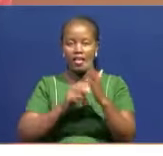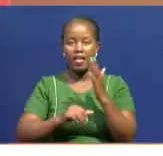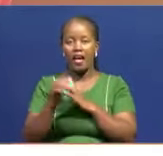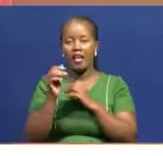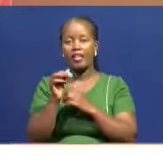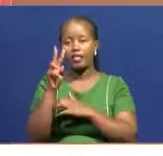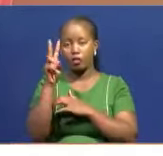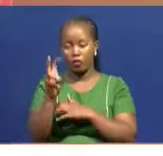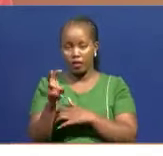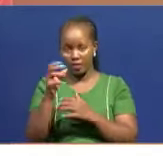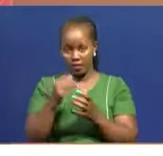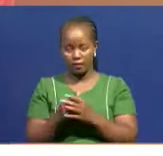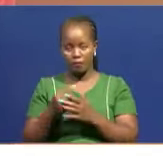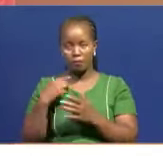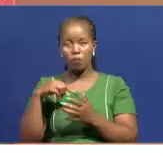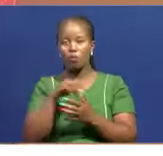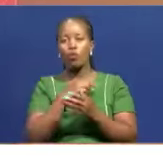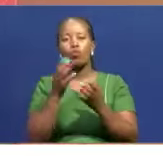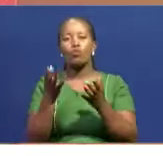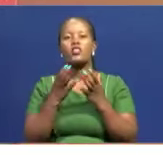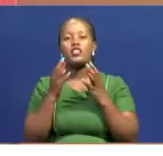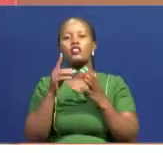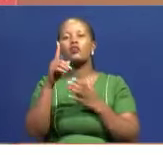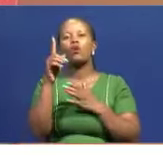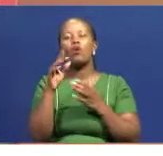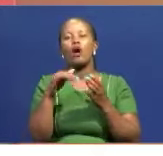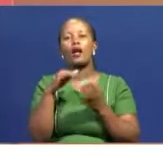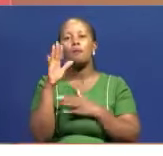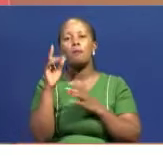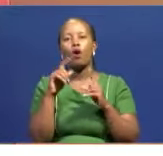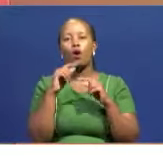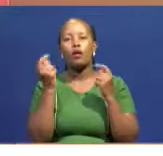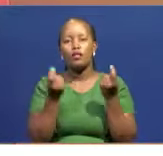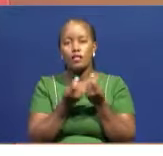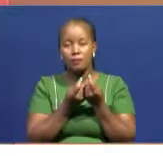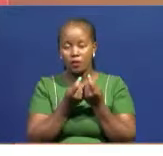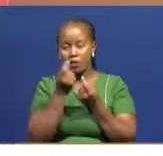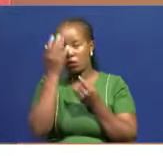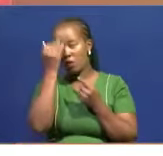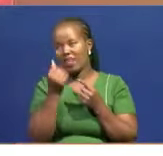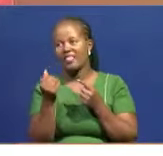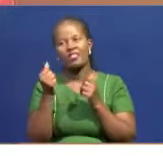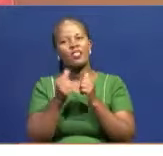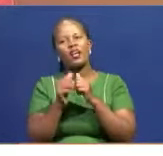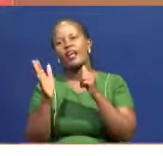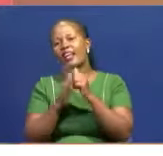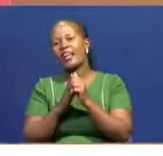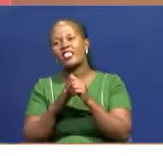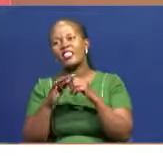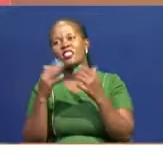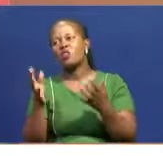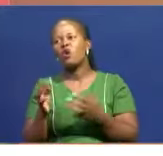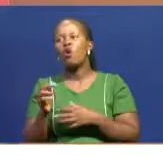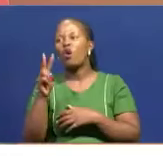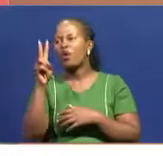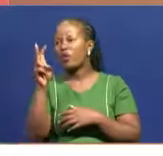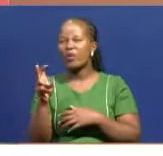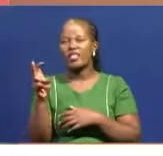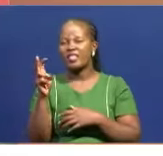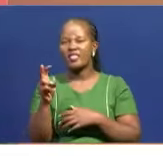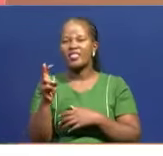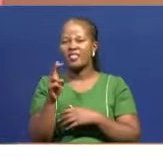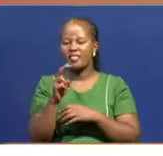team between Simbas and the under-20s. Because a 19 or 20-year-old is perhaps still not the finished